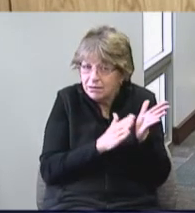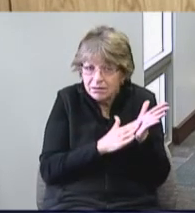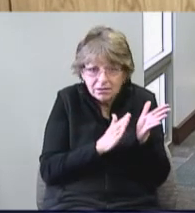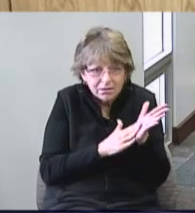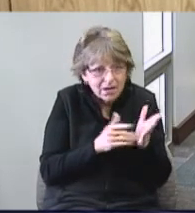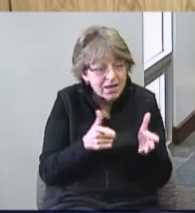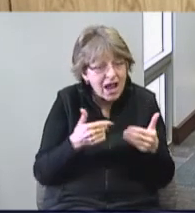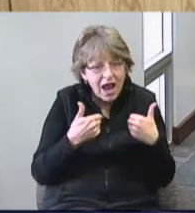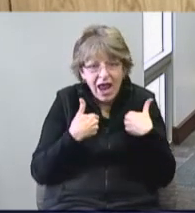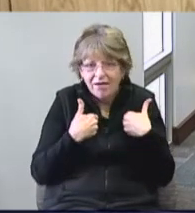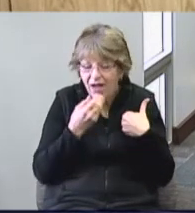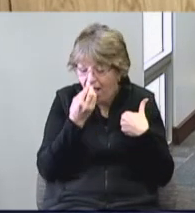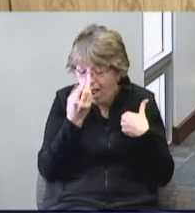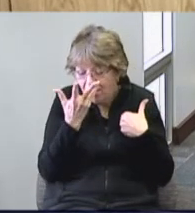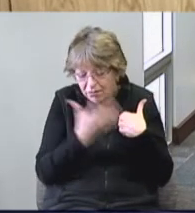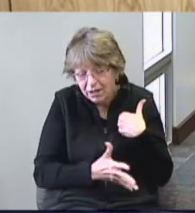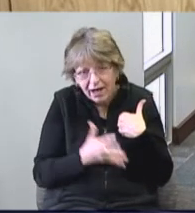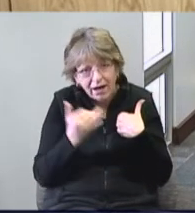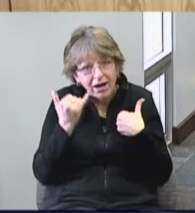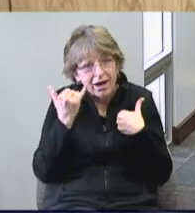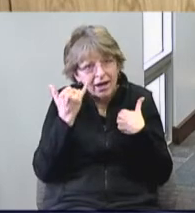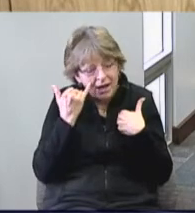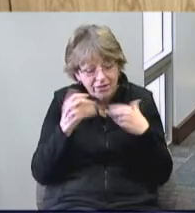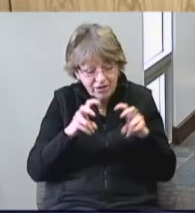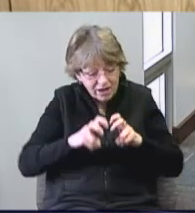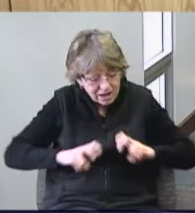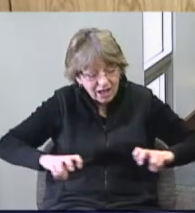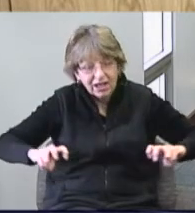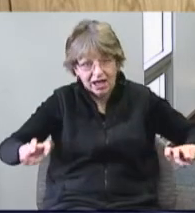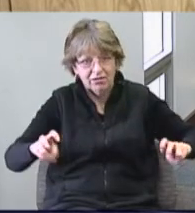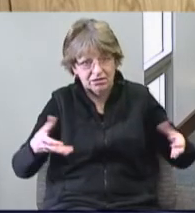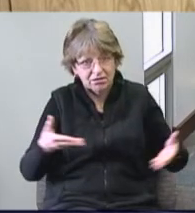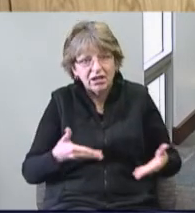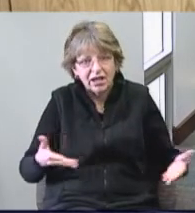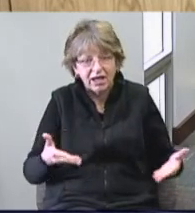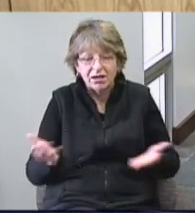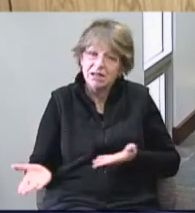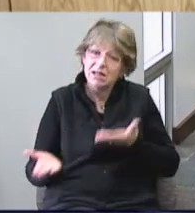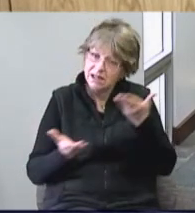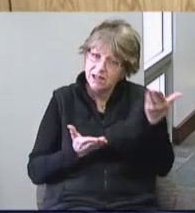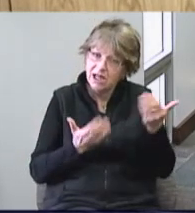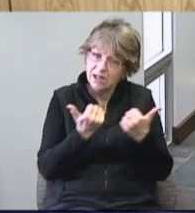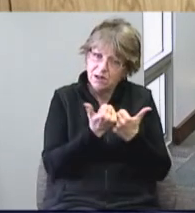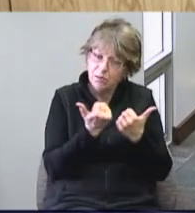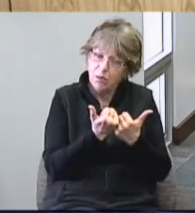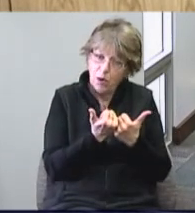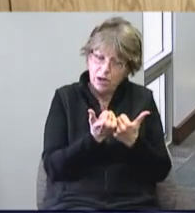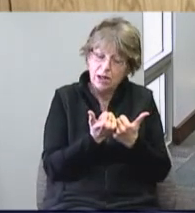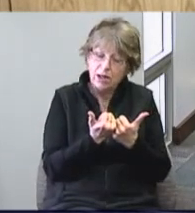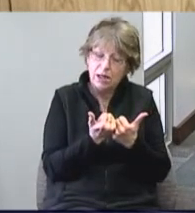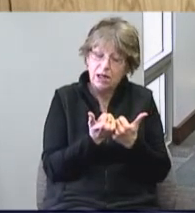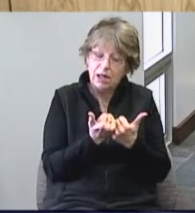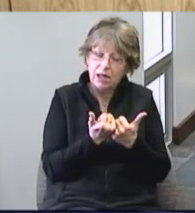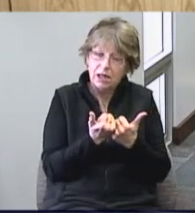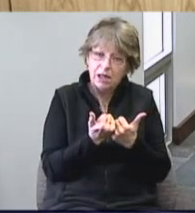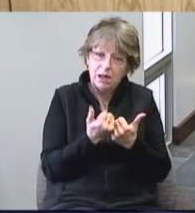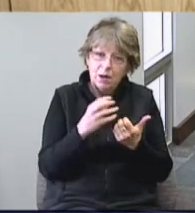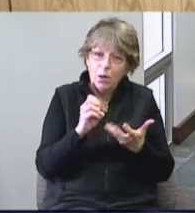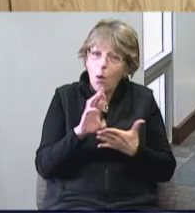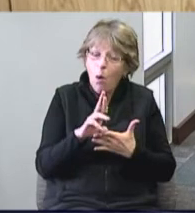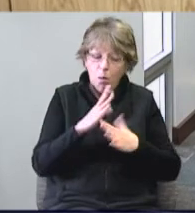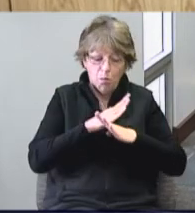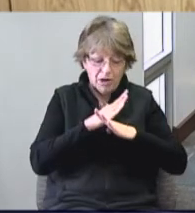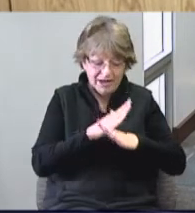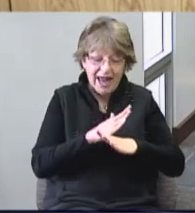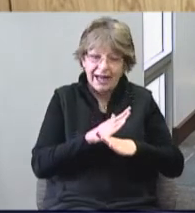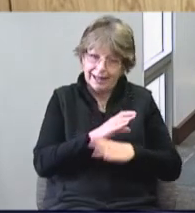about any of that. If we ever, as the city council, suggest, support, or in any way protect